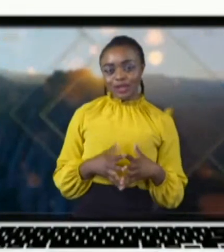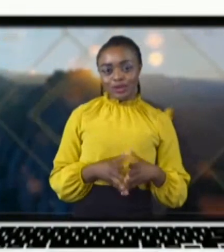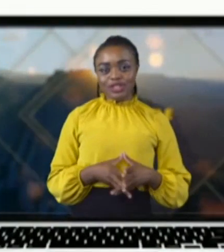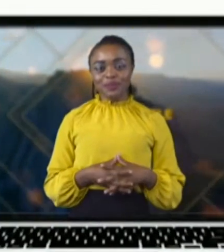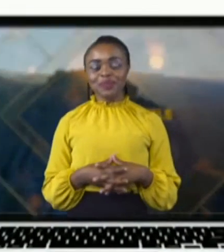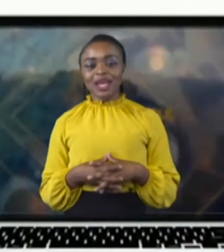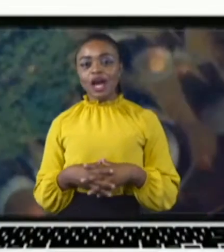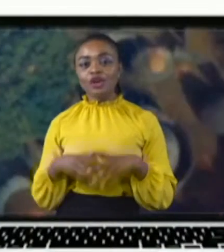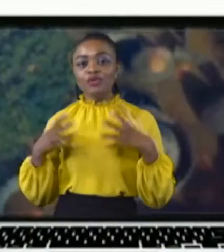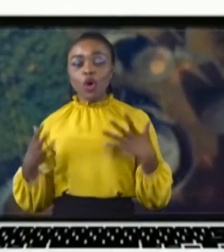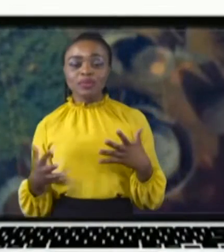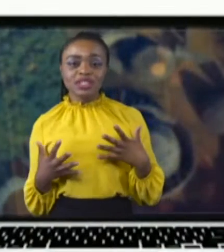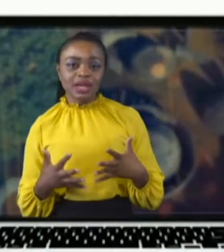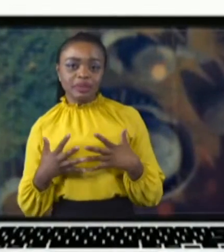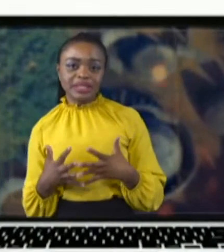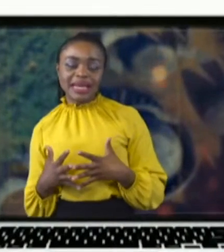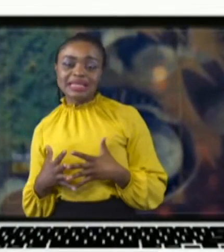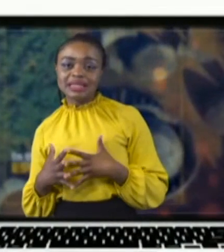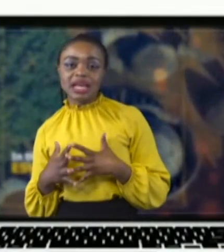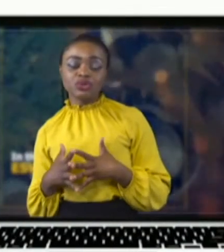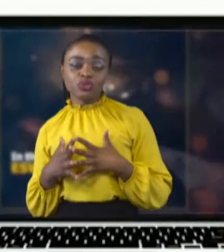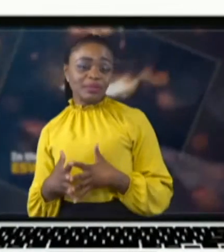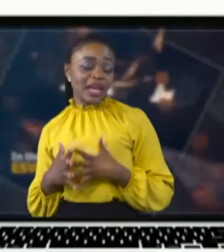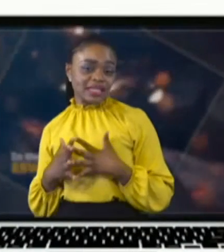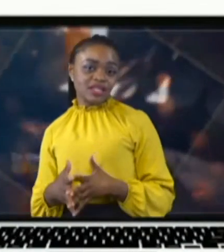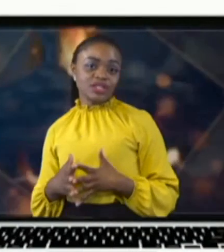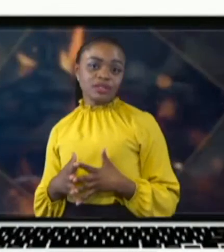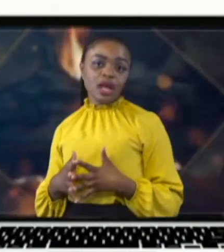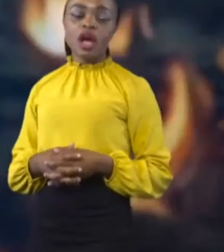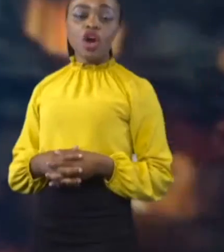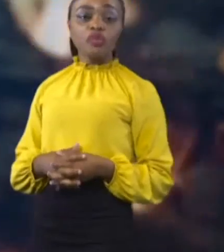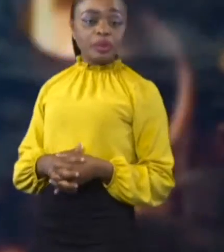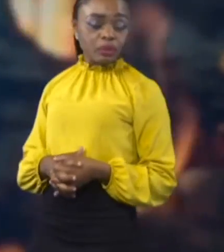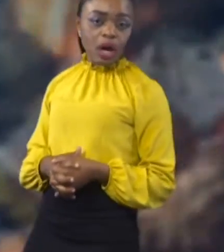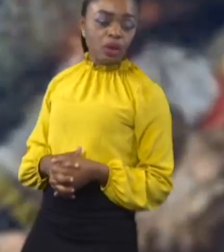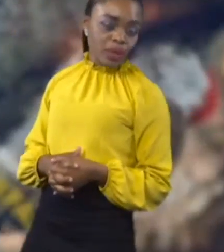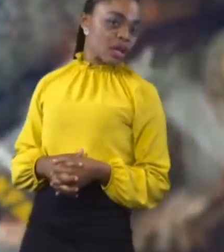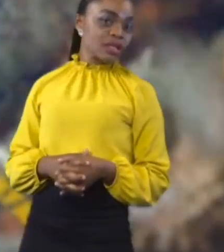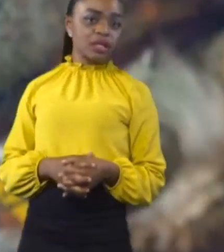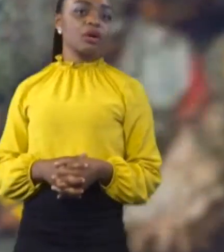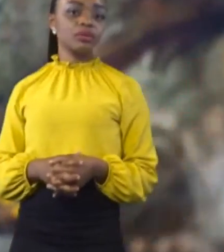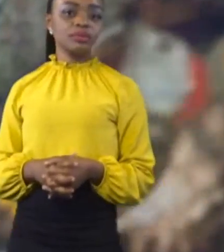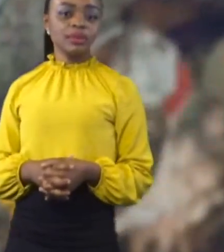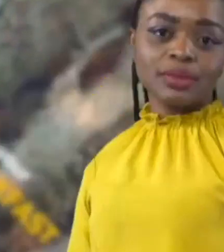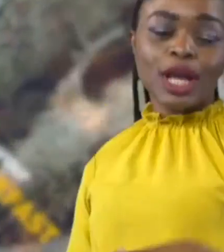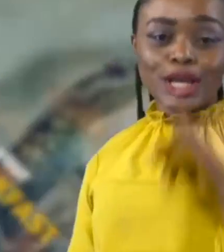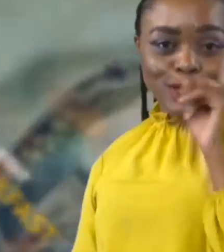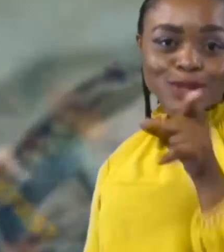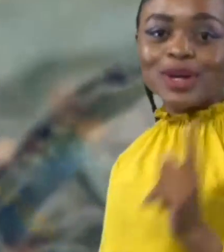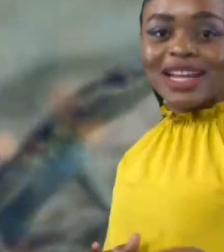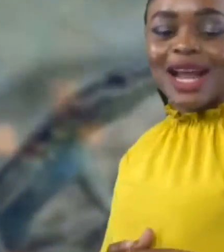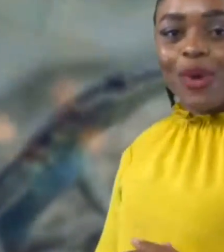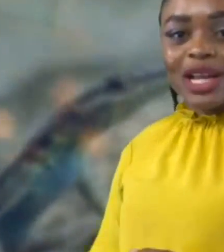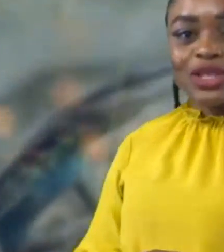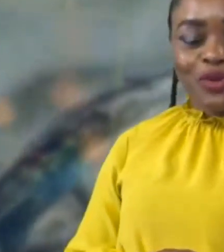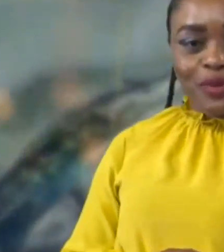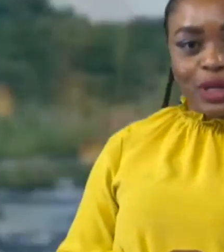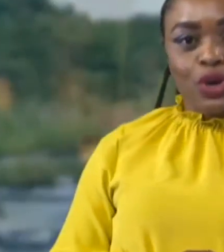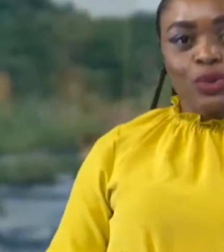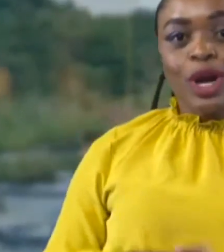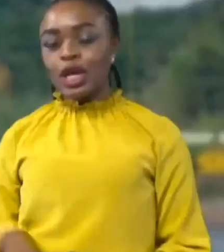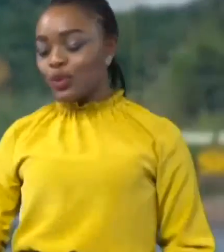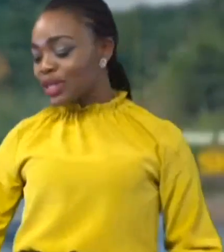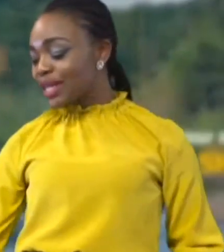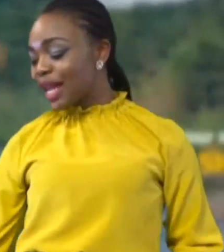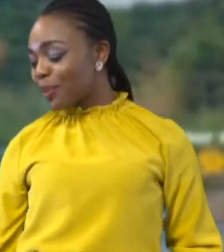Change in technology. Out of home digital media is designed to grab the attention of people who are always on the go. You can now watch your